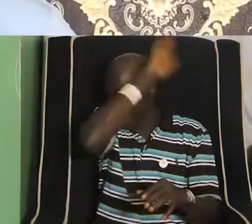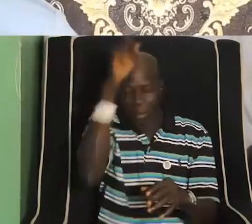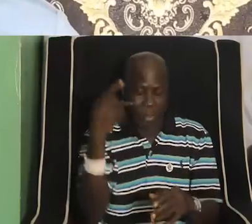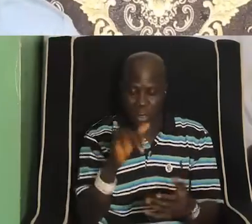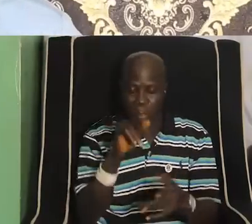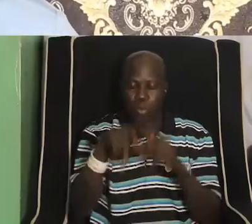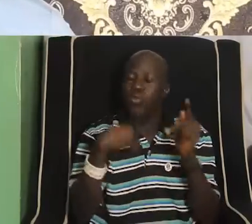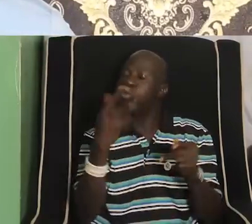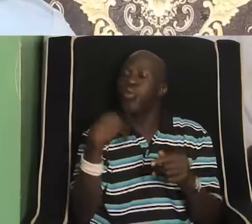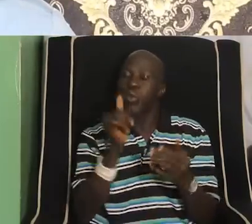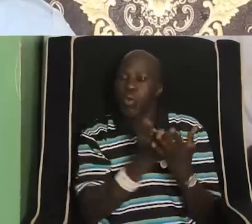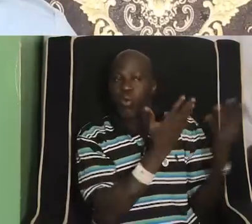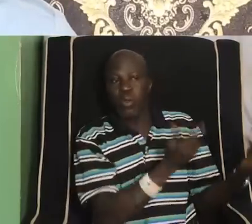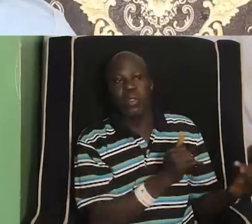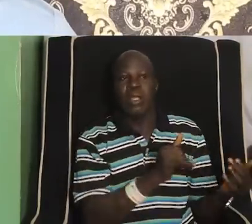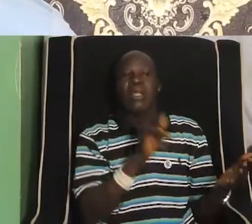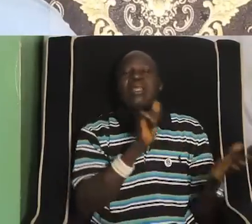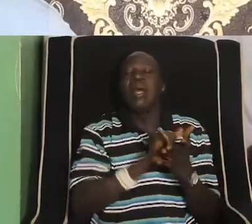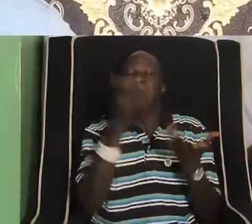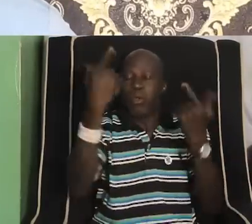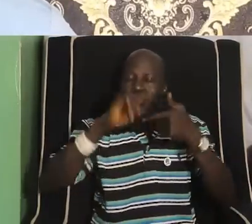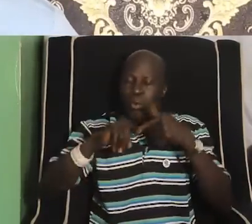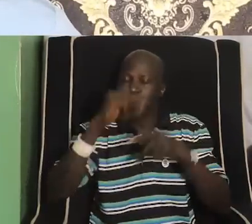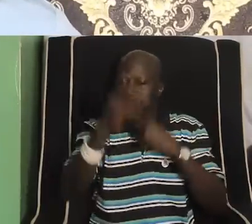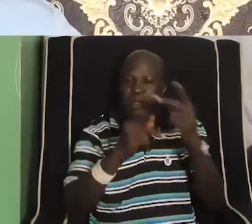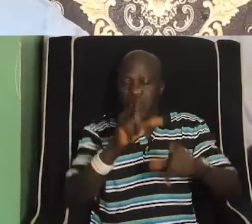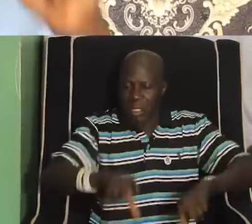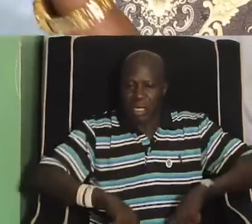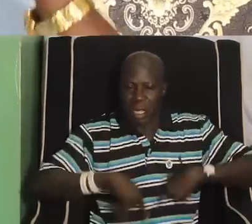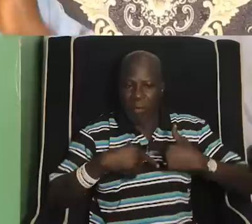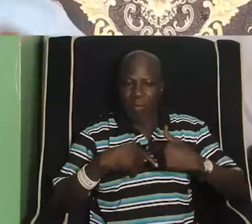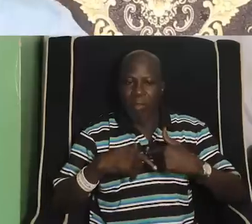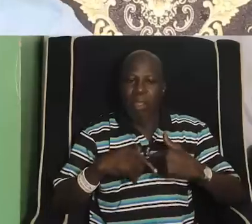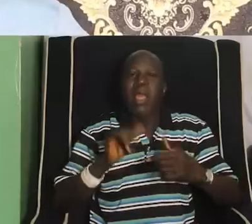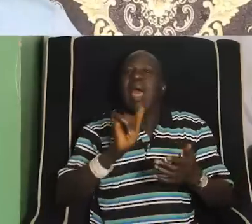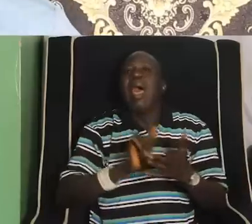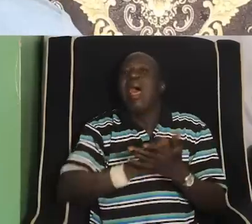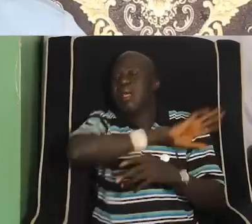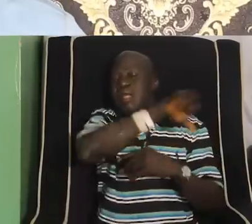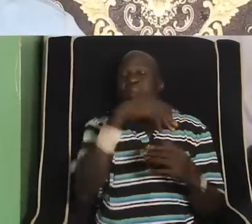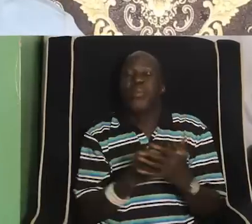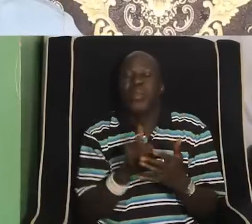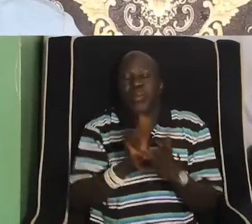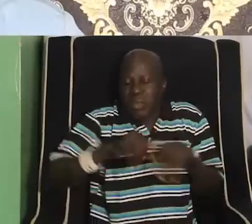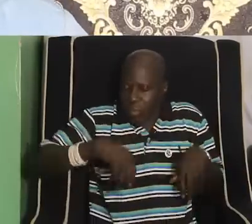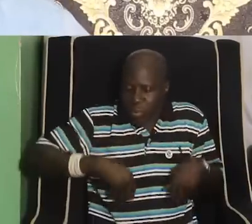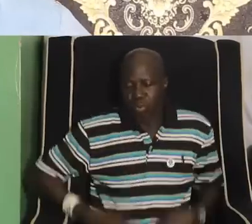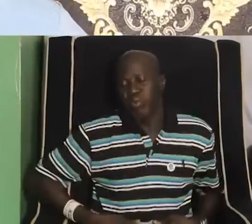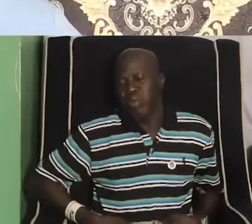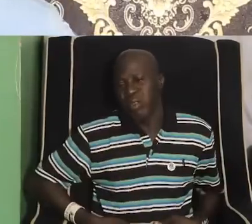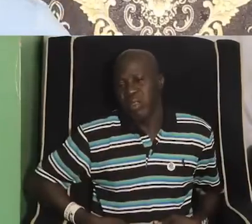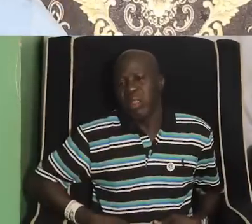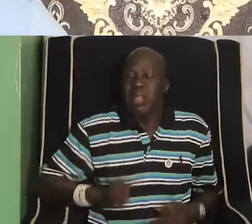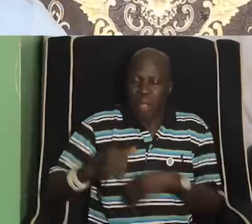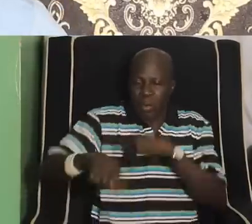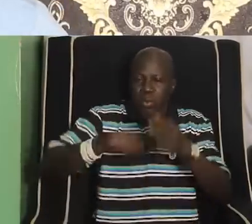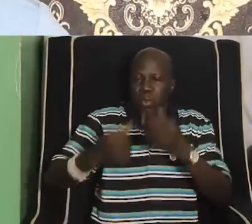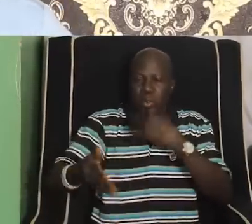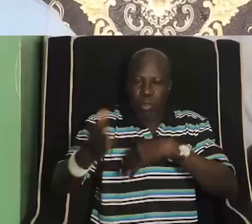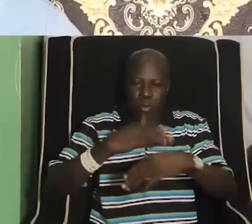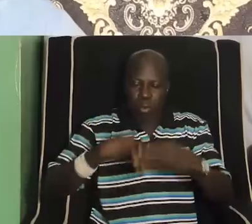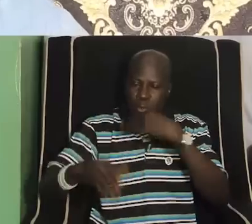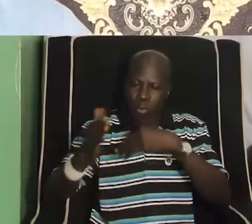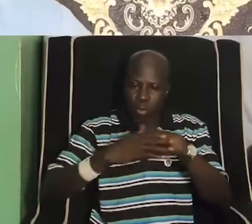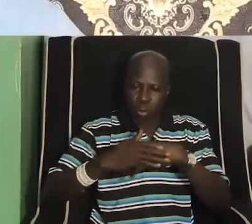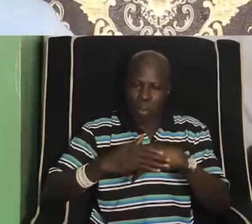Never see the one that waits until the Lord. Ti o pada de saye. They later come. Ayafi awon to rewesi. Or else the people that fail. Ti won pada seyin. That